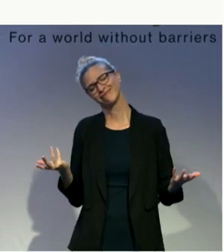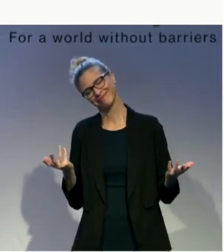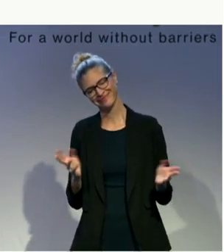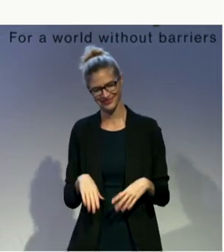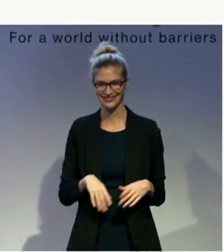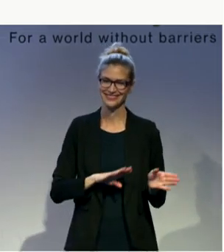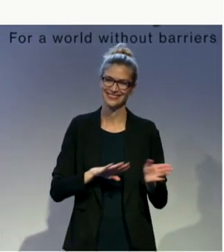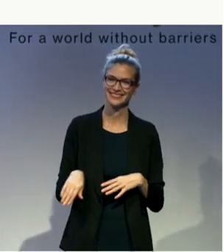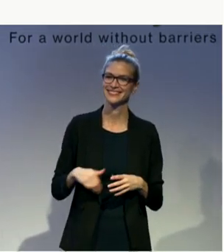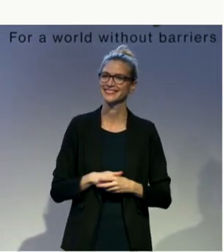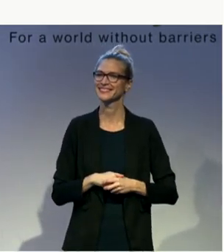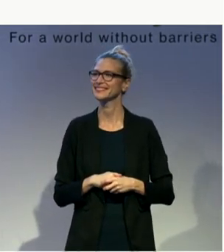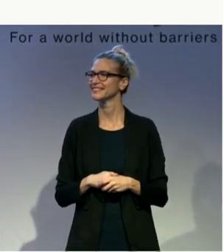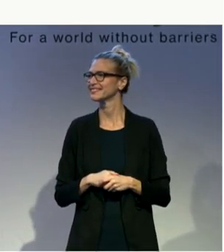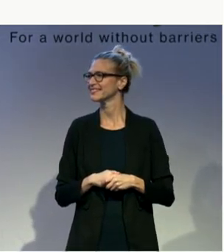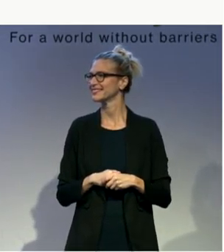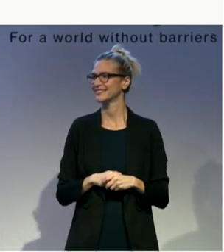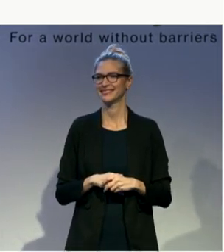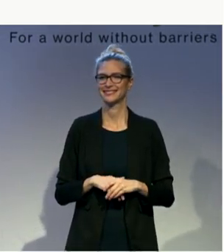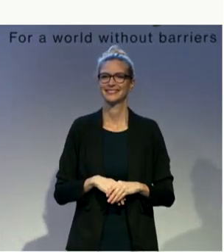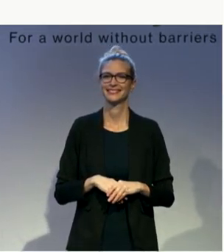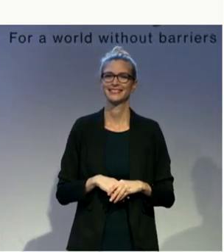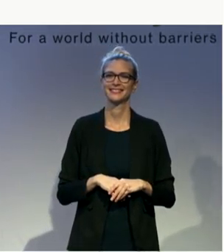Well, we are from Brazil.